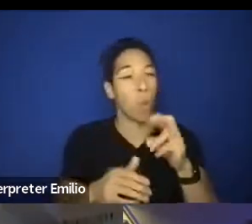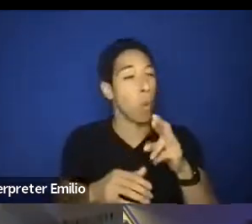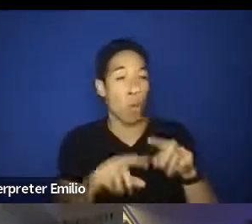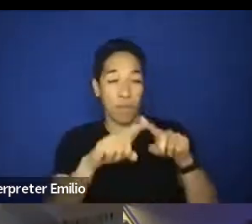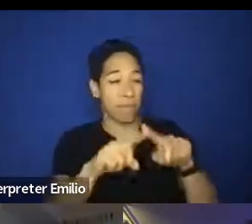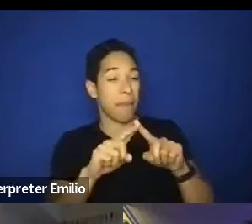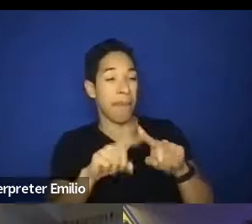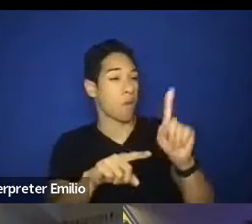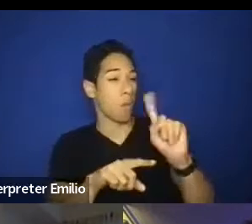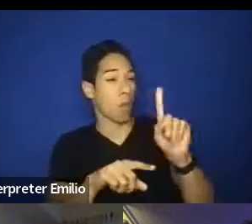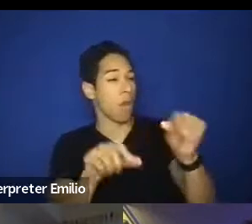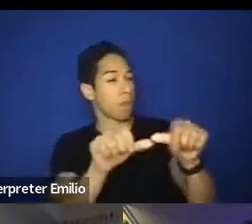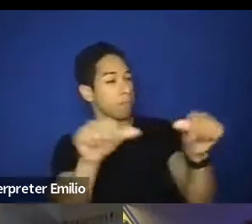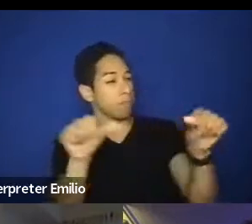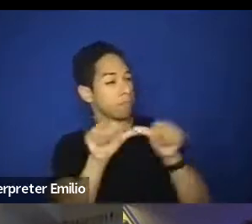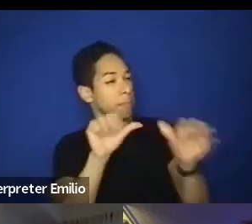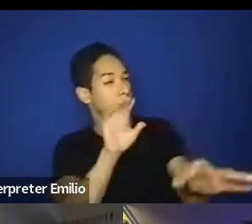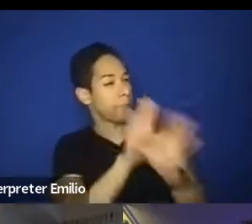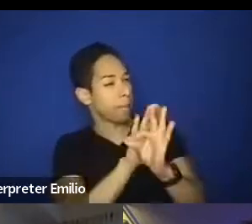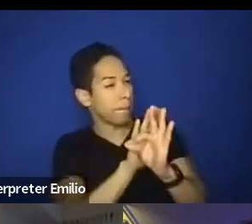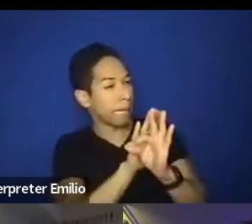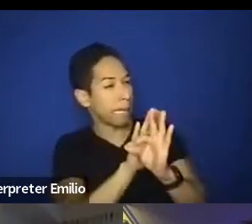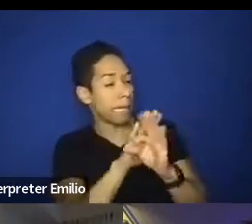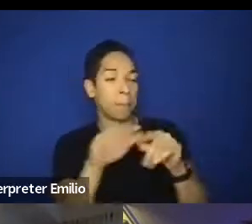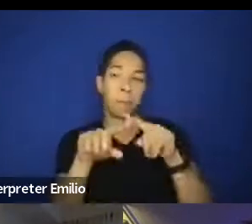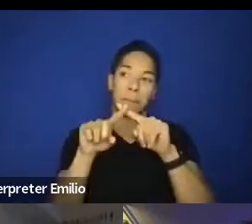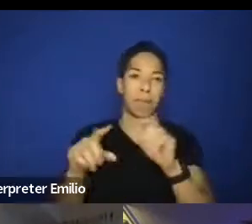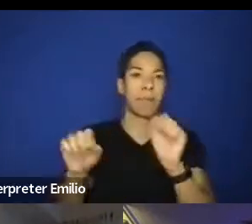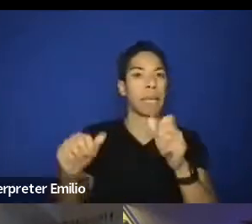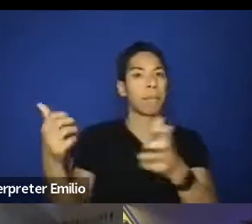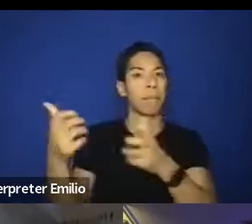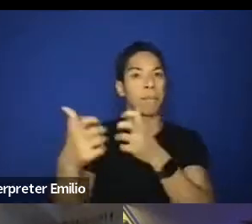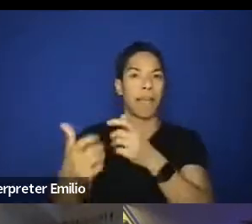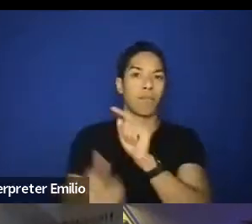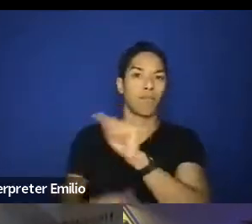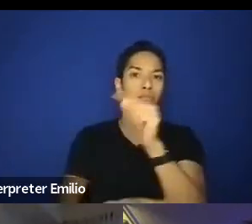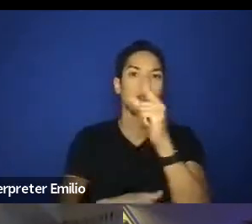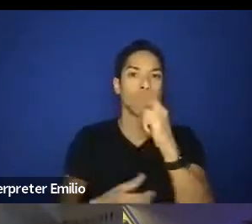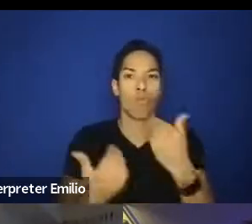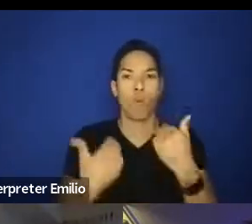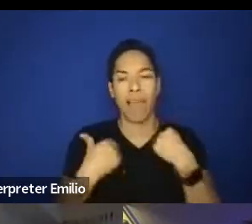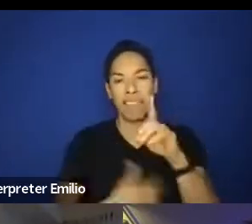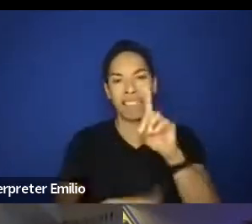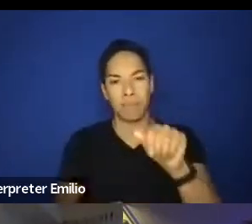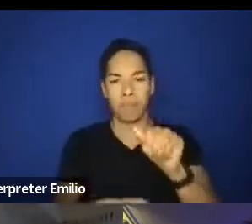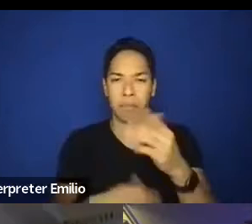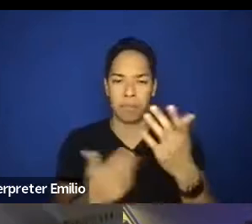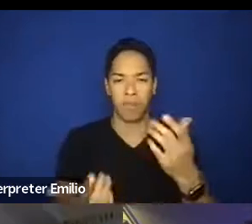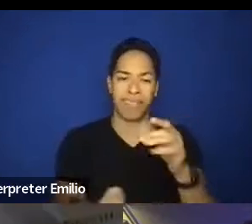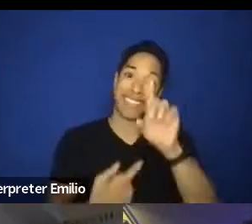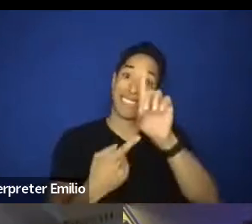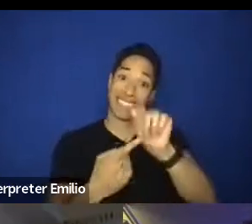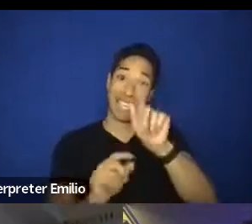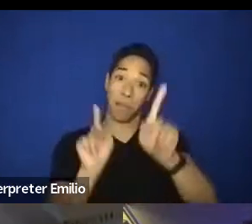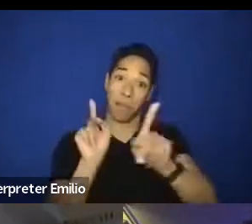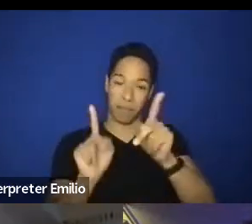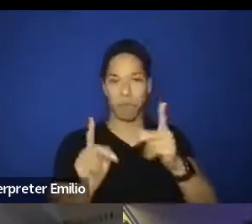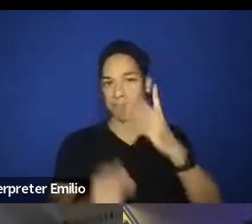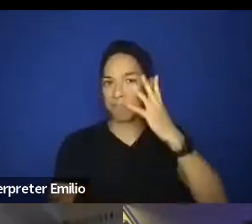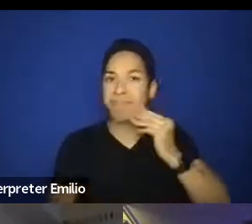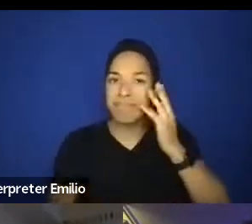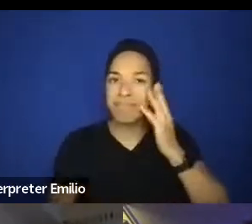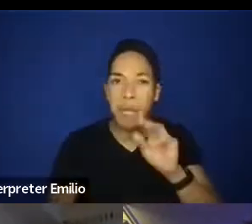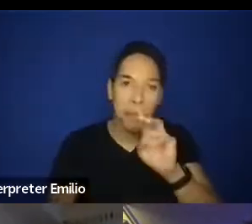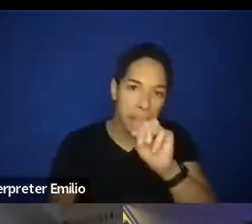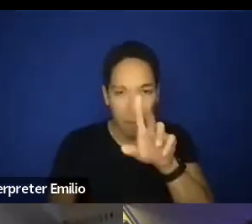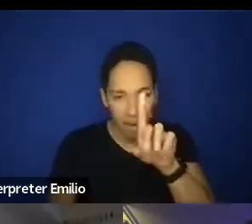deaf. But disabled people, we've worked with mud. People in wheelchairs have gone through mud before. We'll be